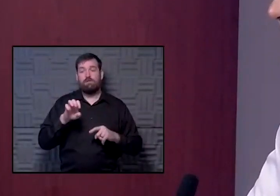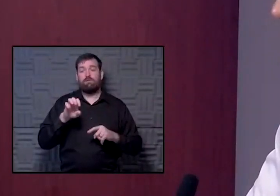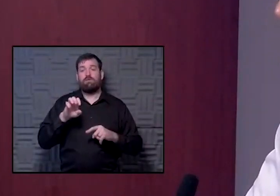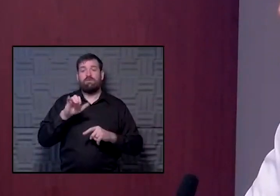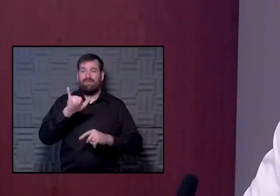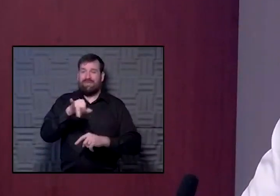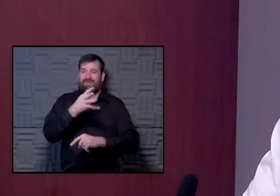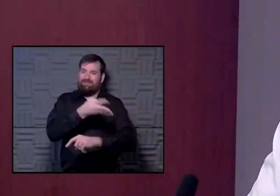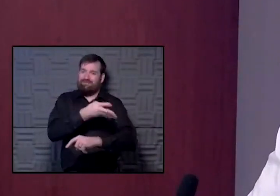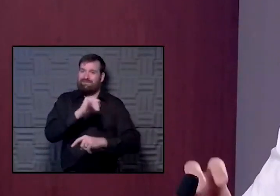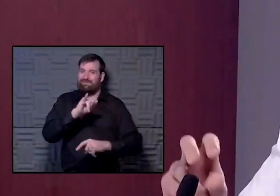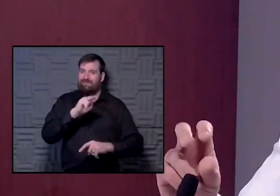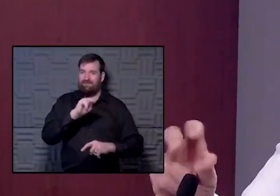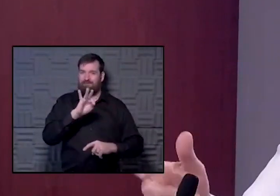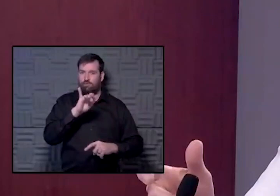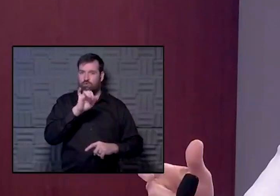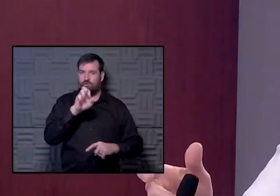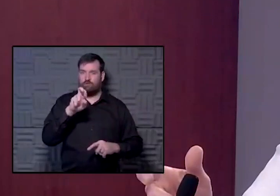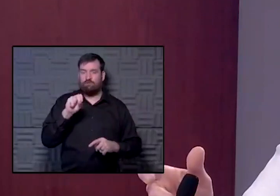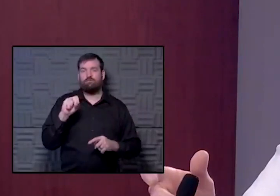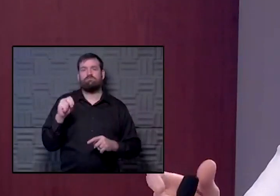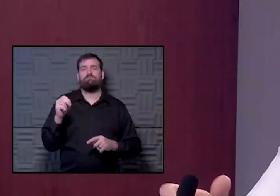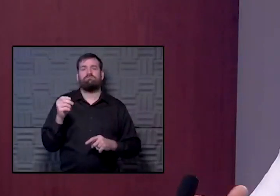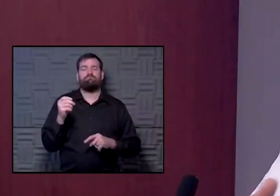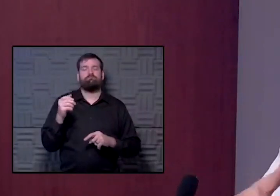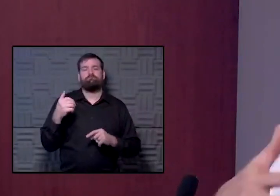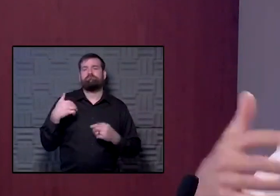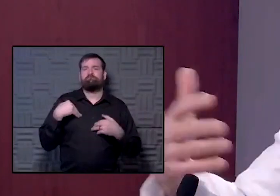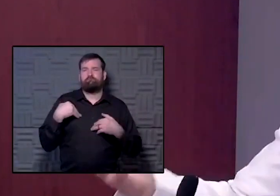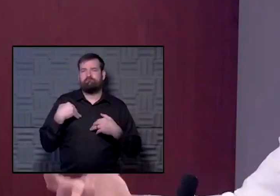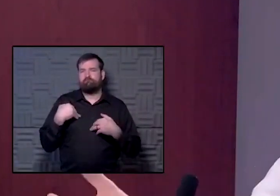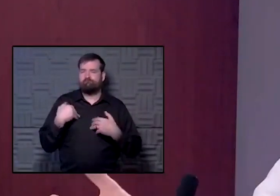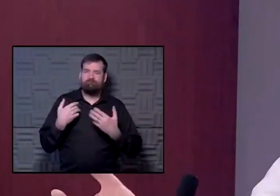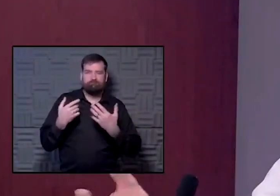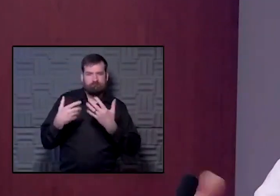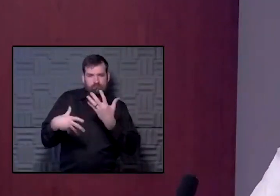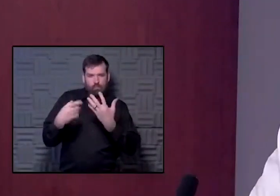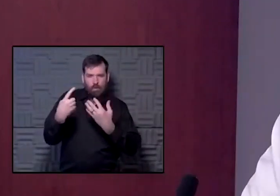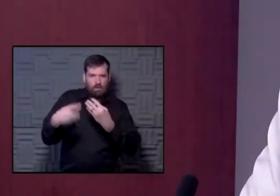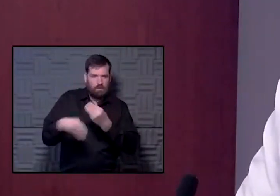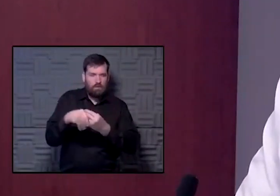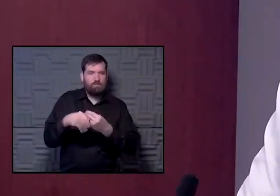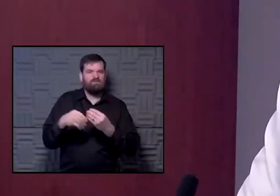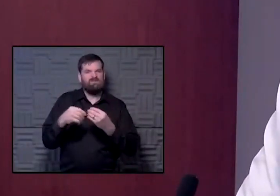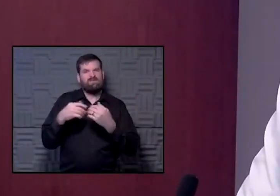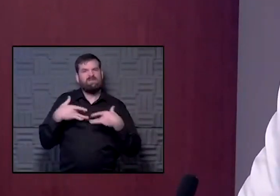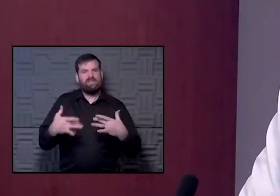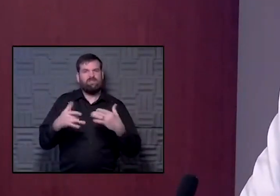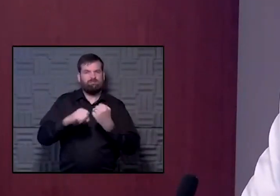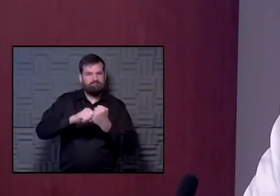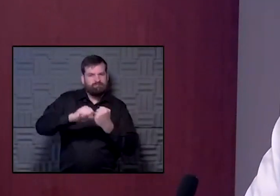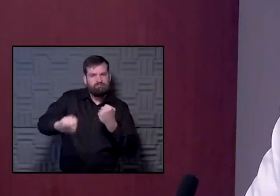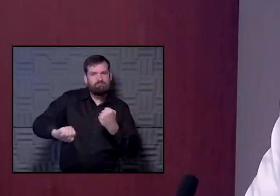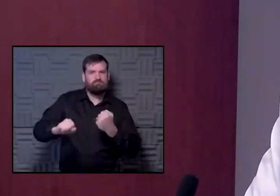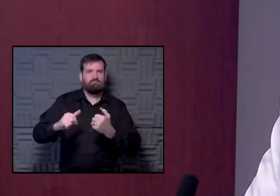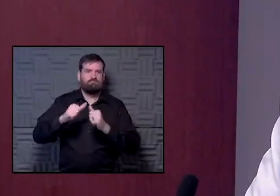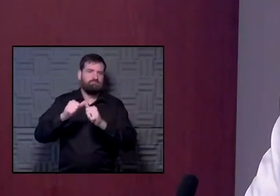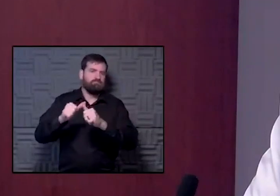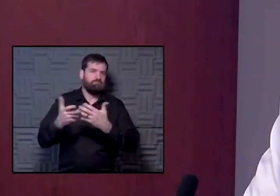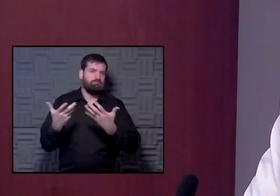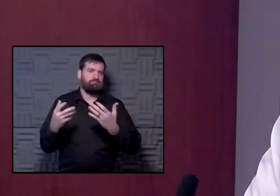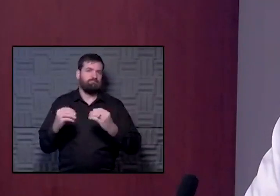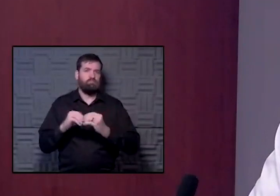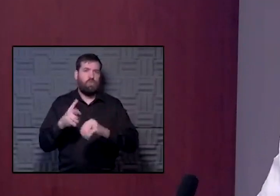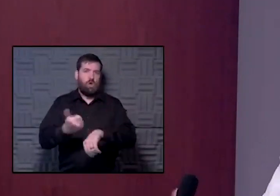antibody infusion was it had a little bit of a variant there that gave it a longer effect. And so we're testing that. We're about